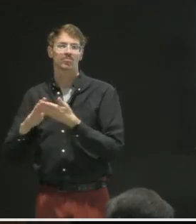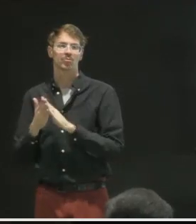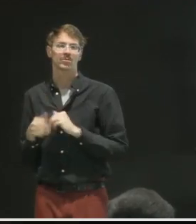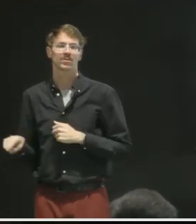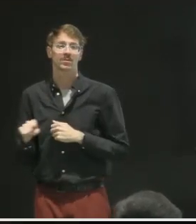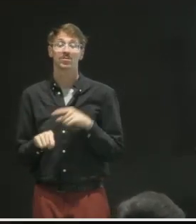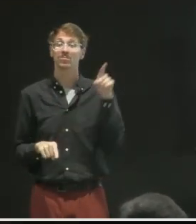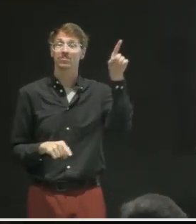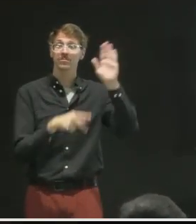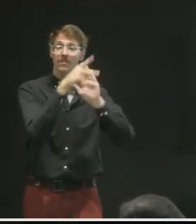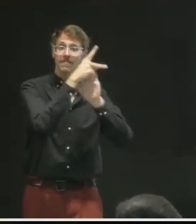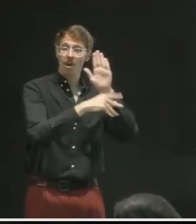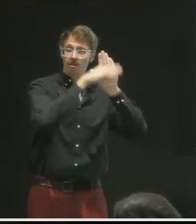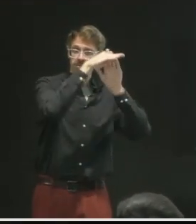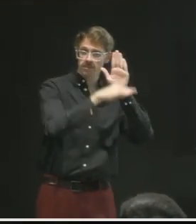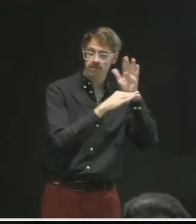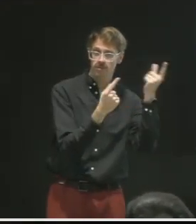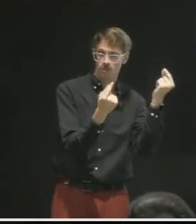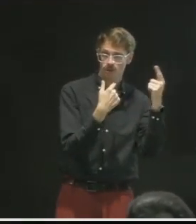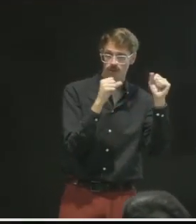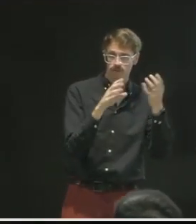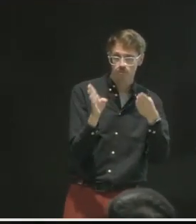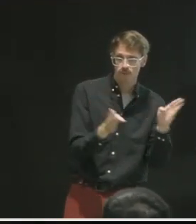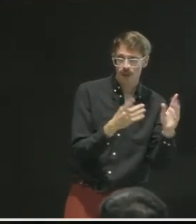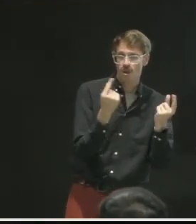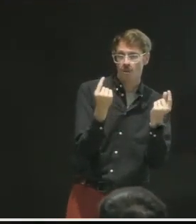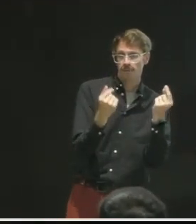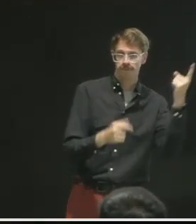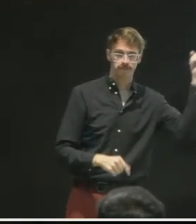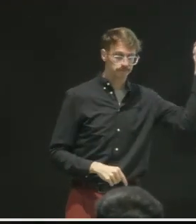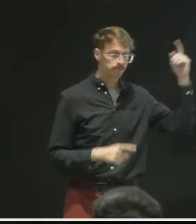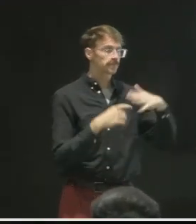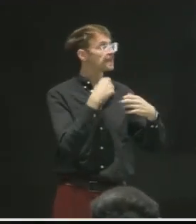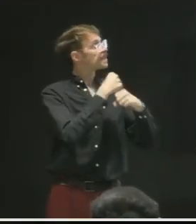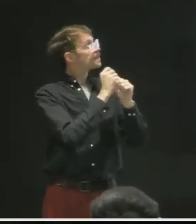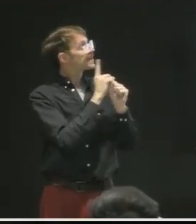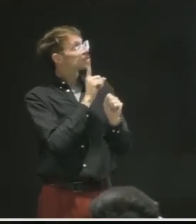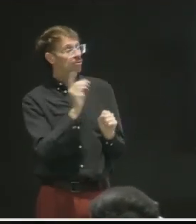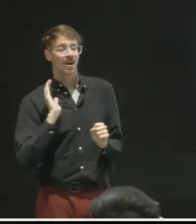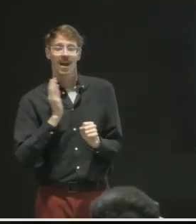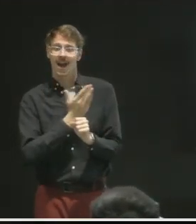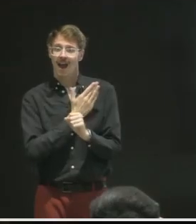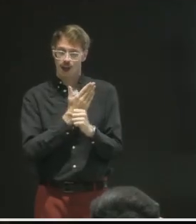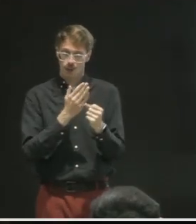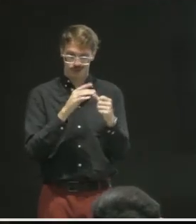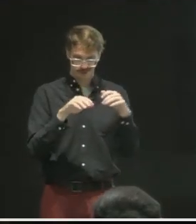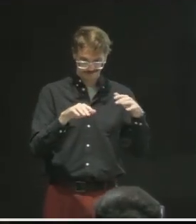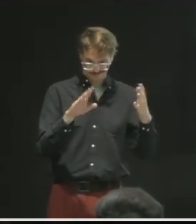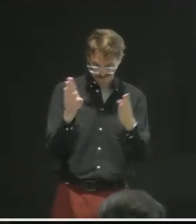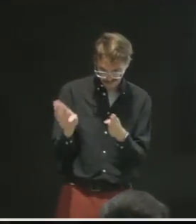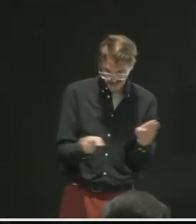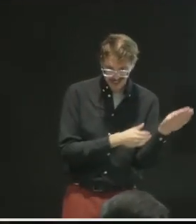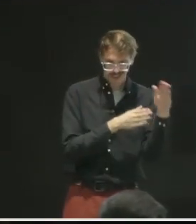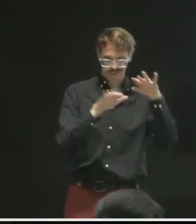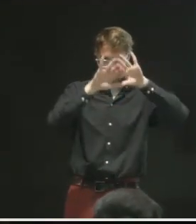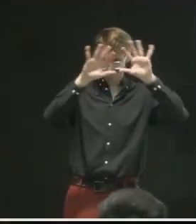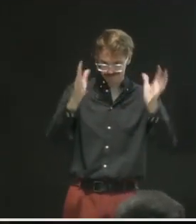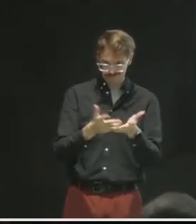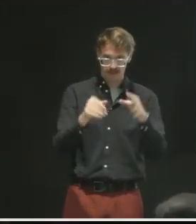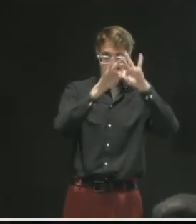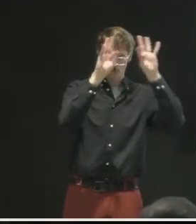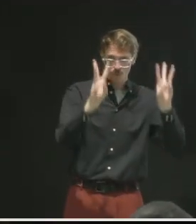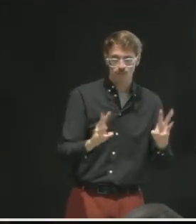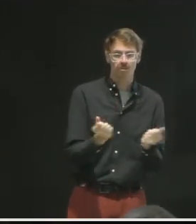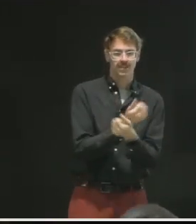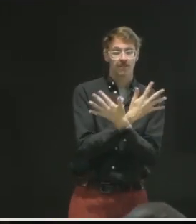policy level, an example of what we can do in preparedness is making sure that our frameworks and our